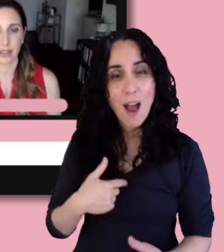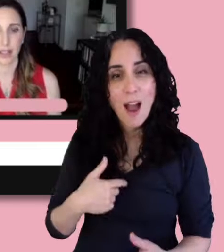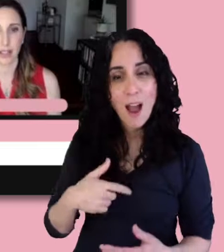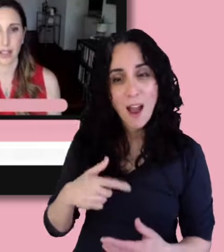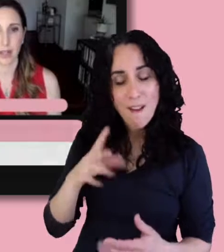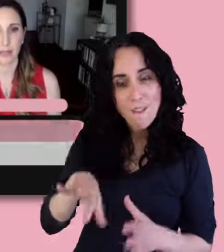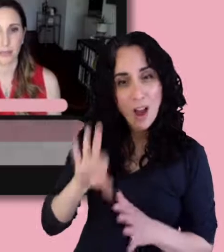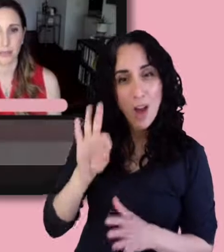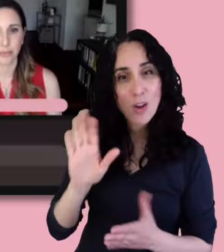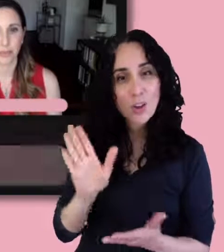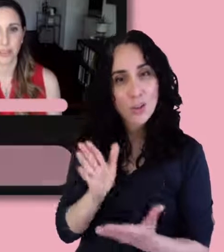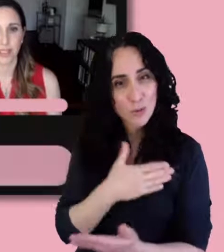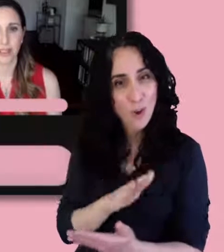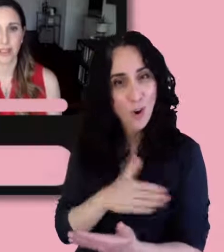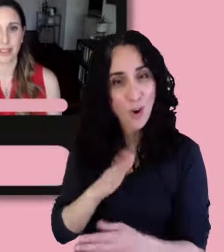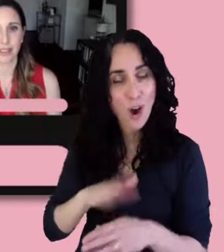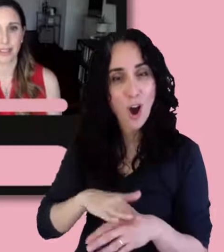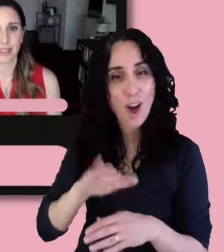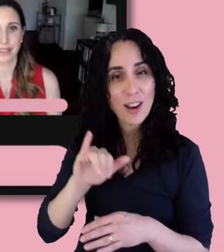song on